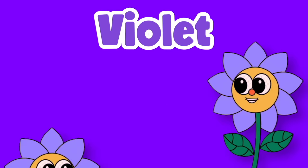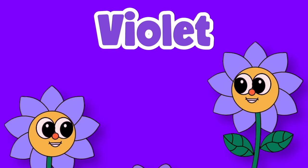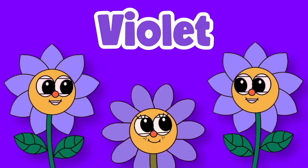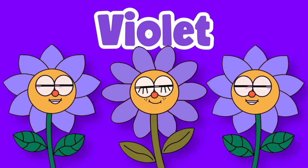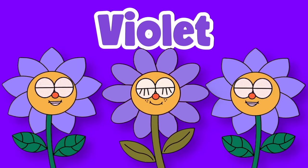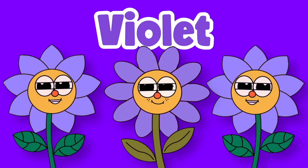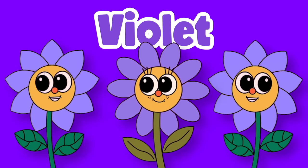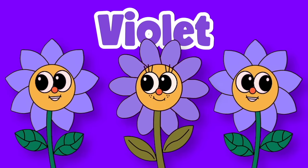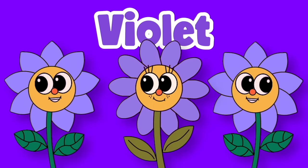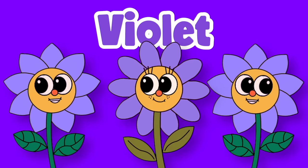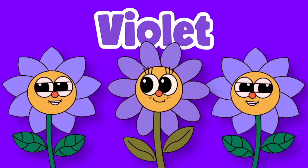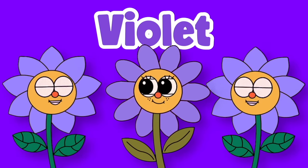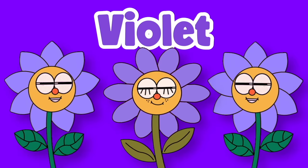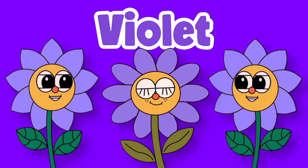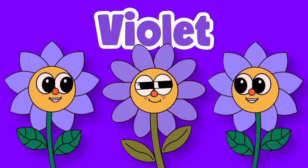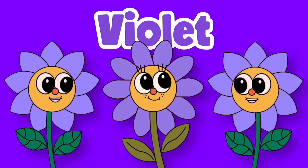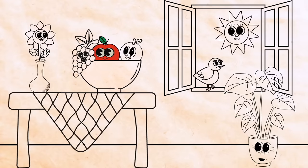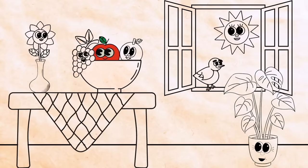violet.